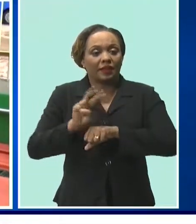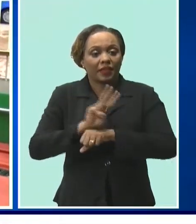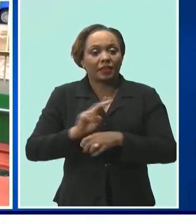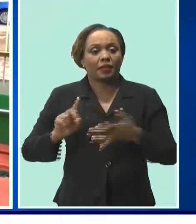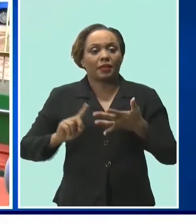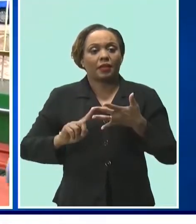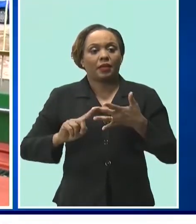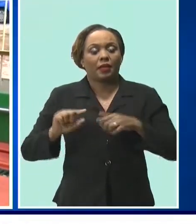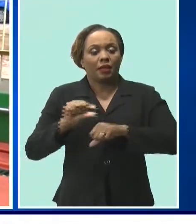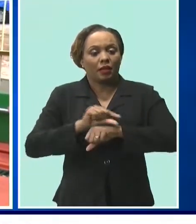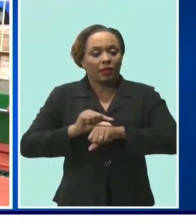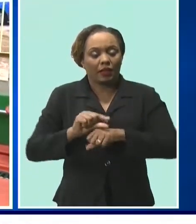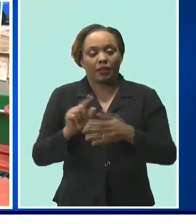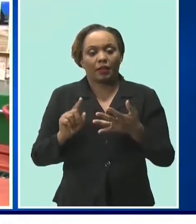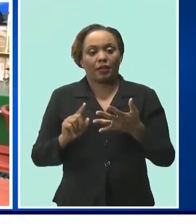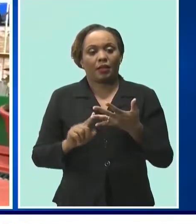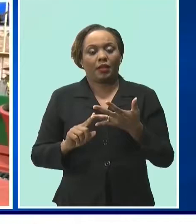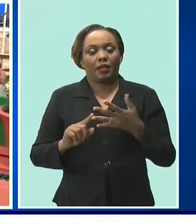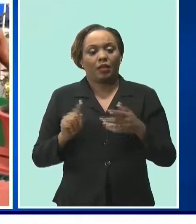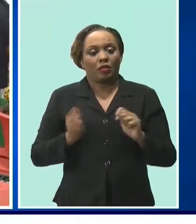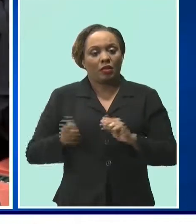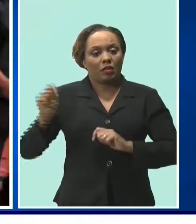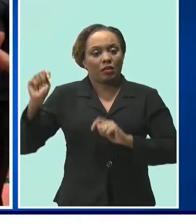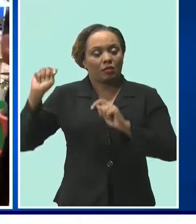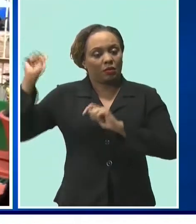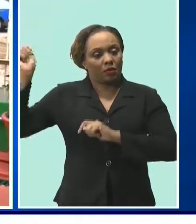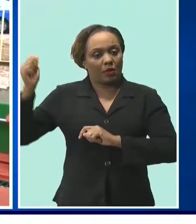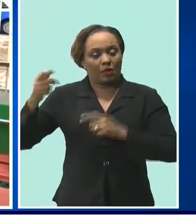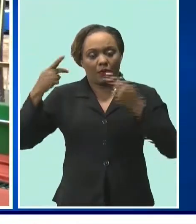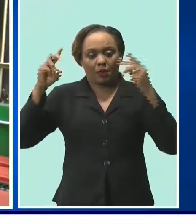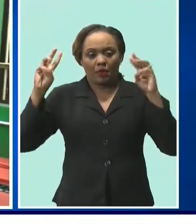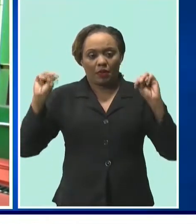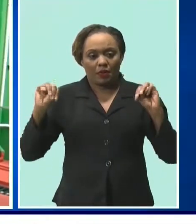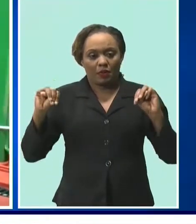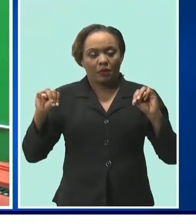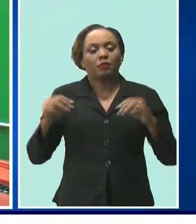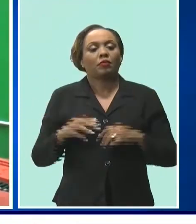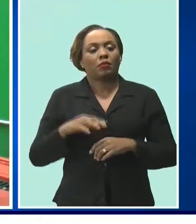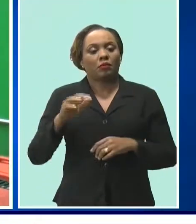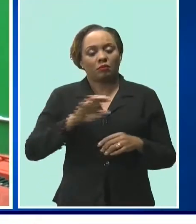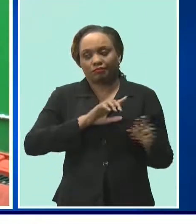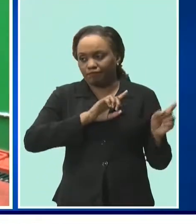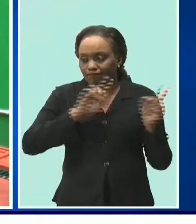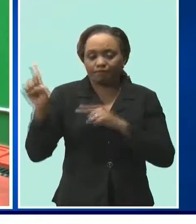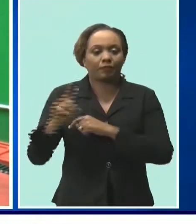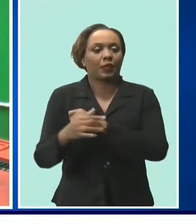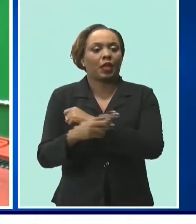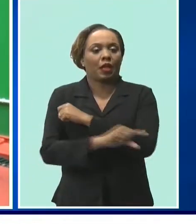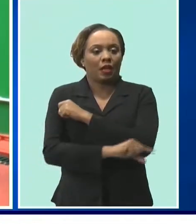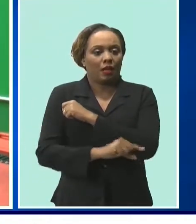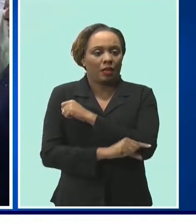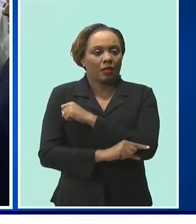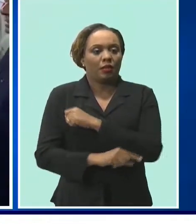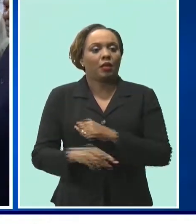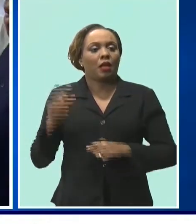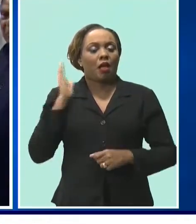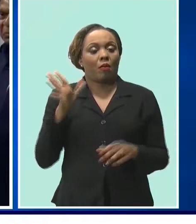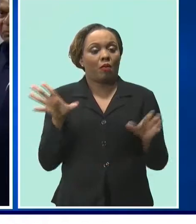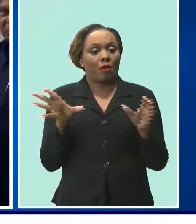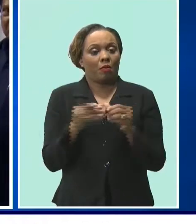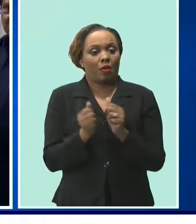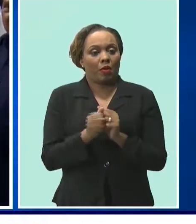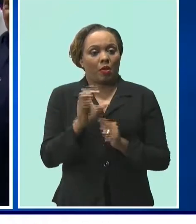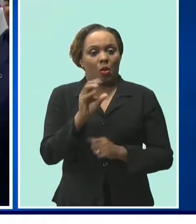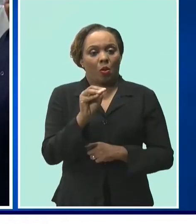and Tobago's Dr. Keith Rowley. The CARICOM heads will also meet with representatives from the Commonwealth Organization of American States,